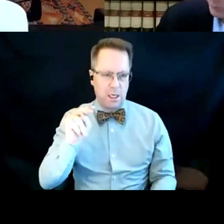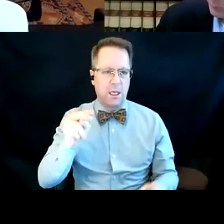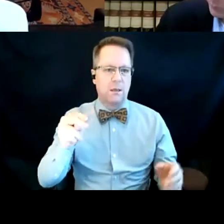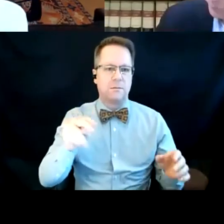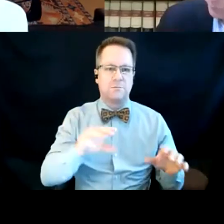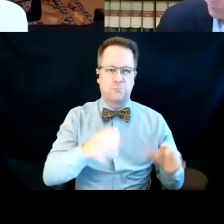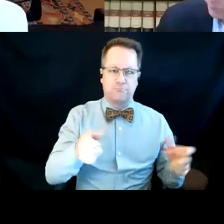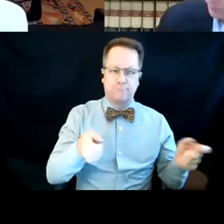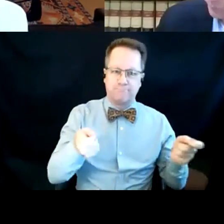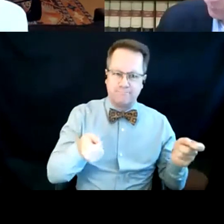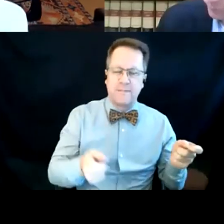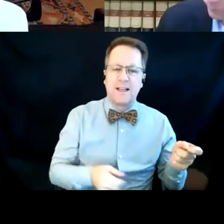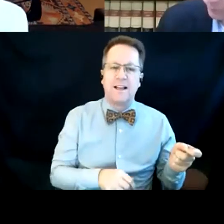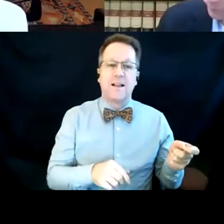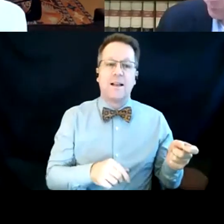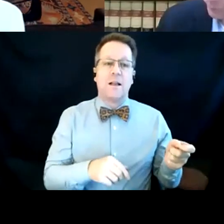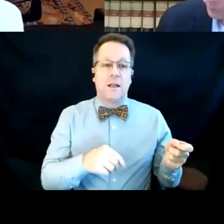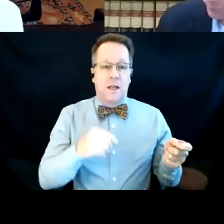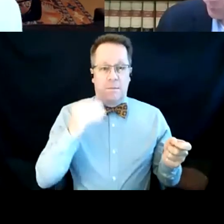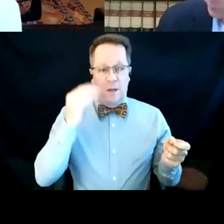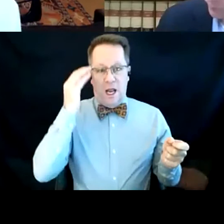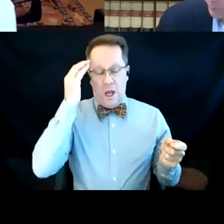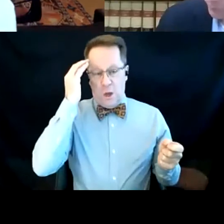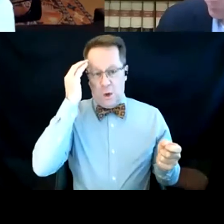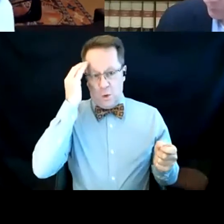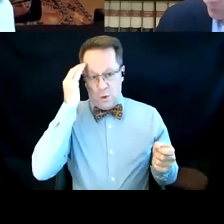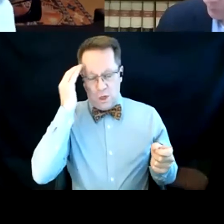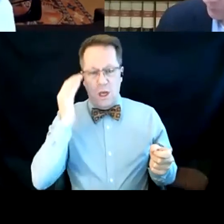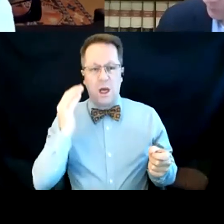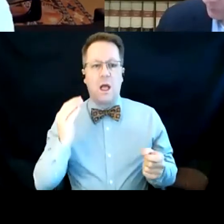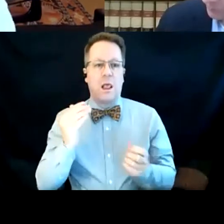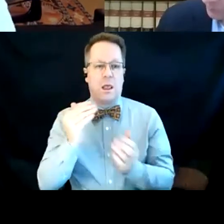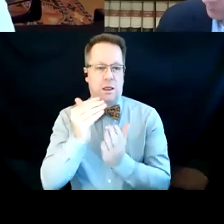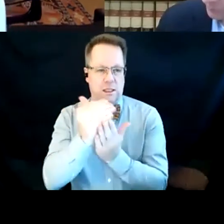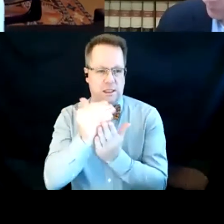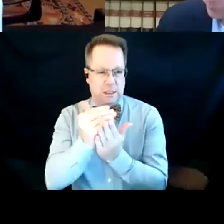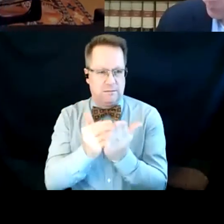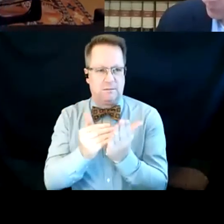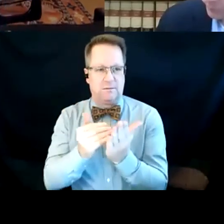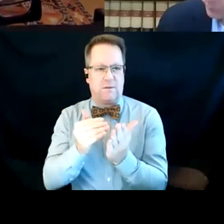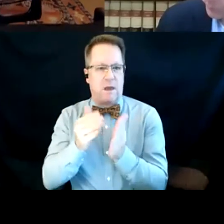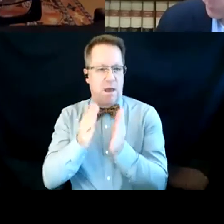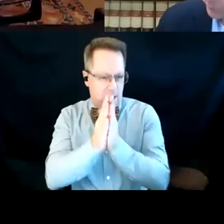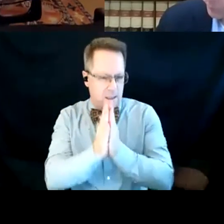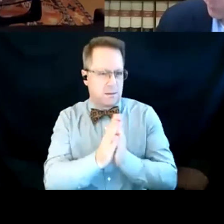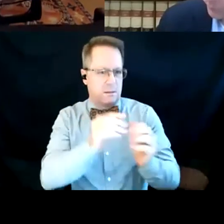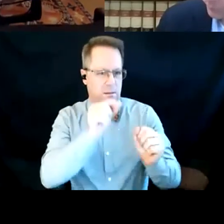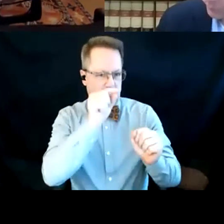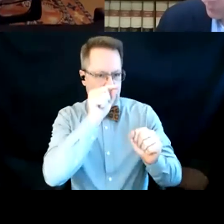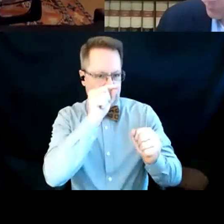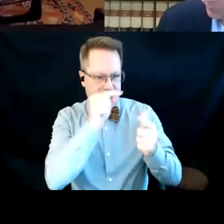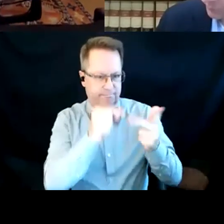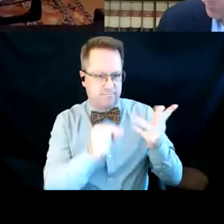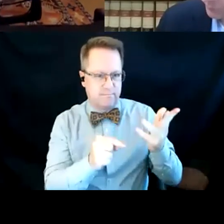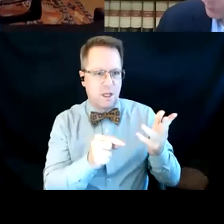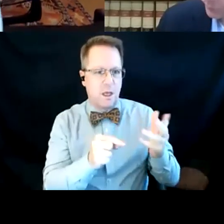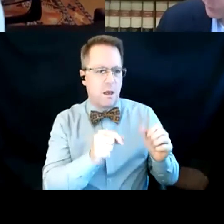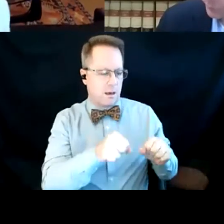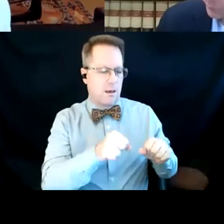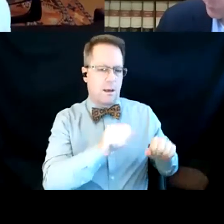right now on a list of asks that the incoming administration can